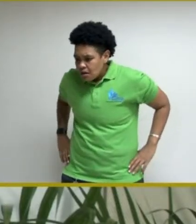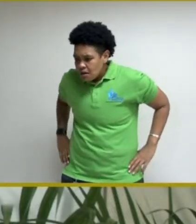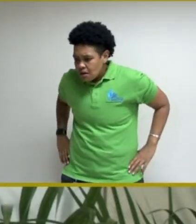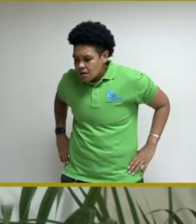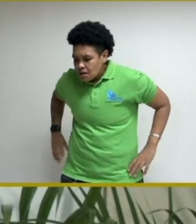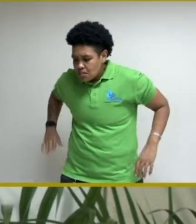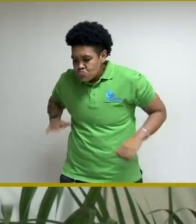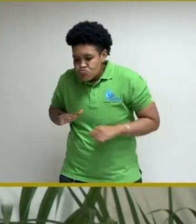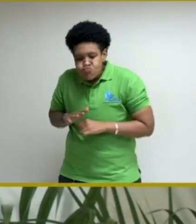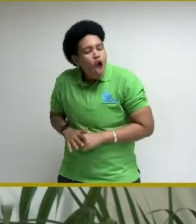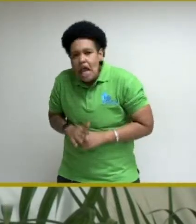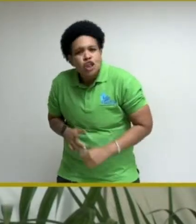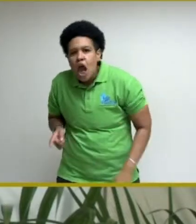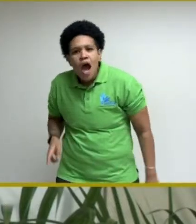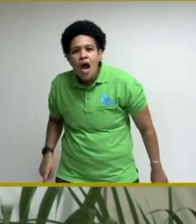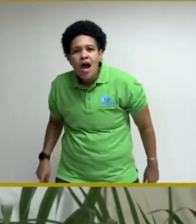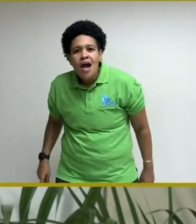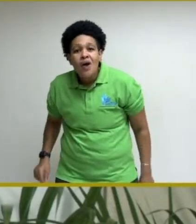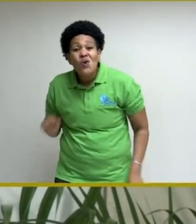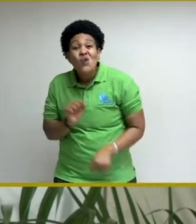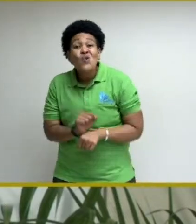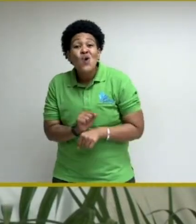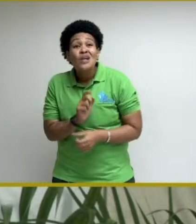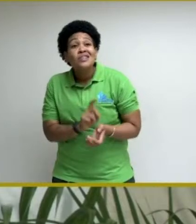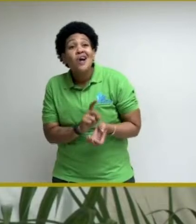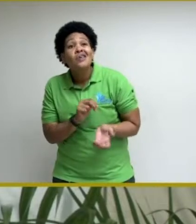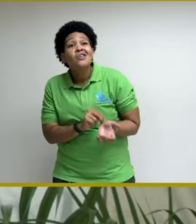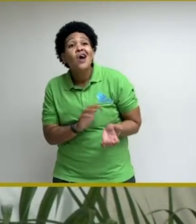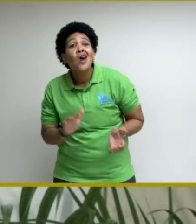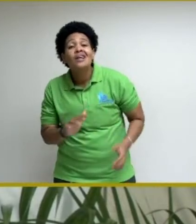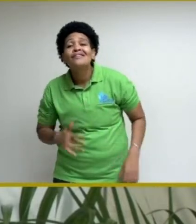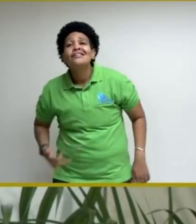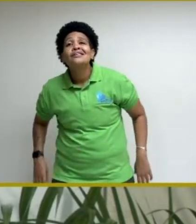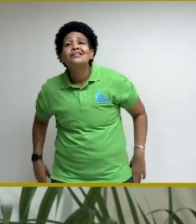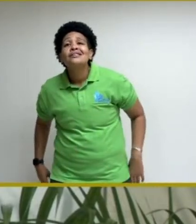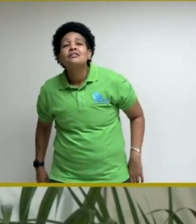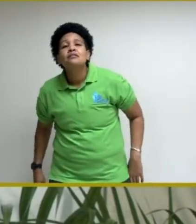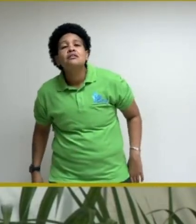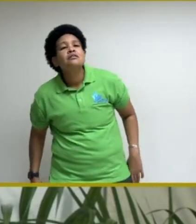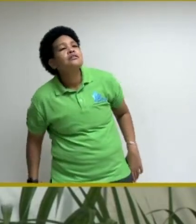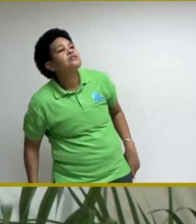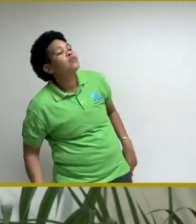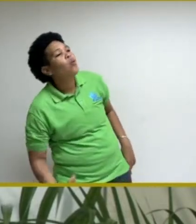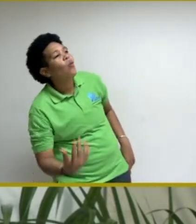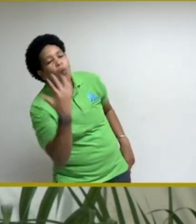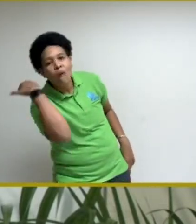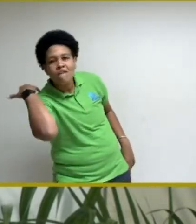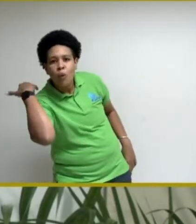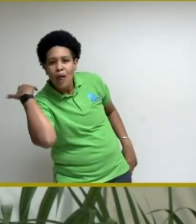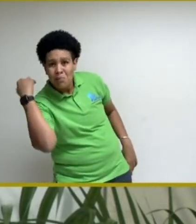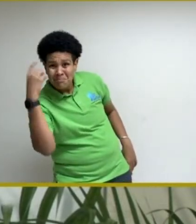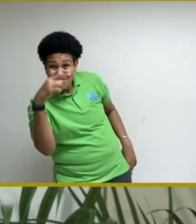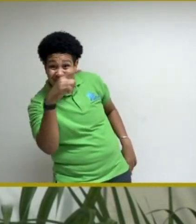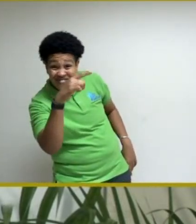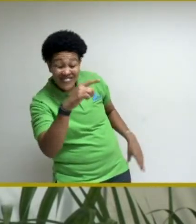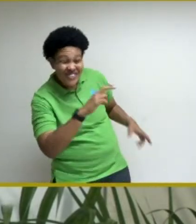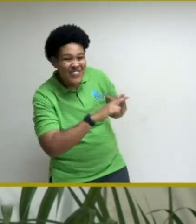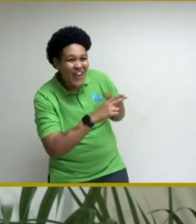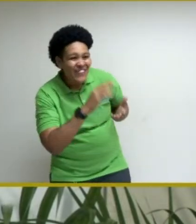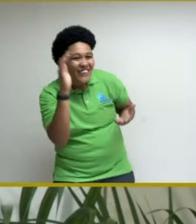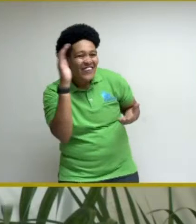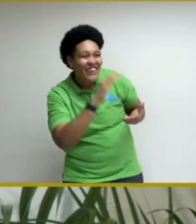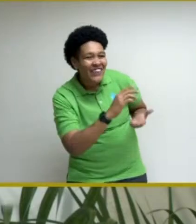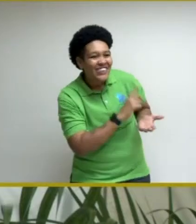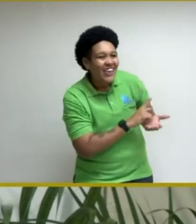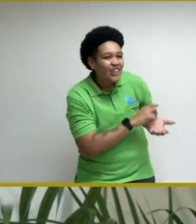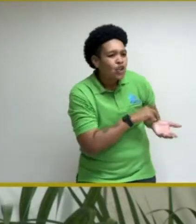healthcare workers are overwhelmed. We have seen our numbers going down, and everyone is so grateful to see the numbers